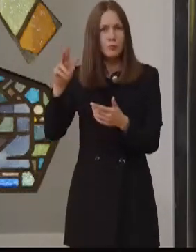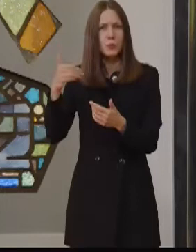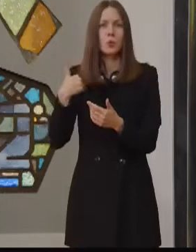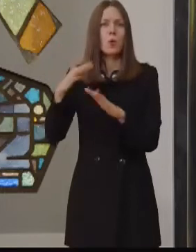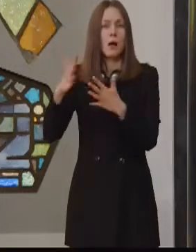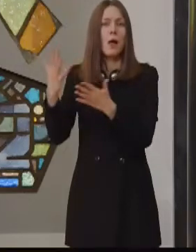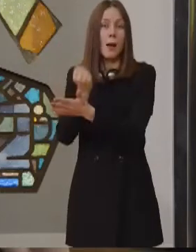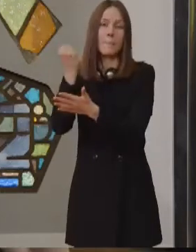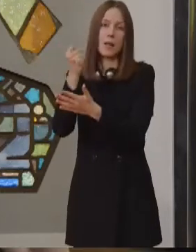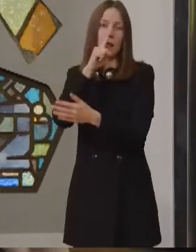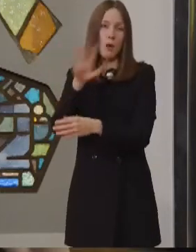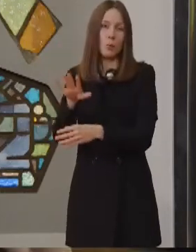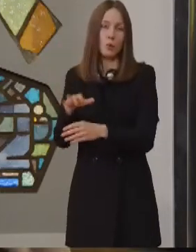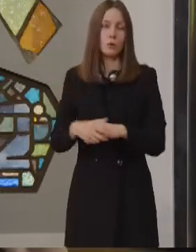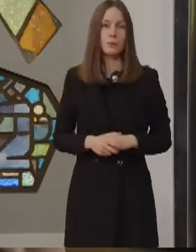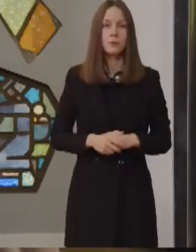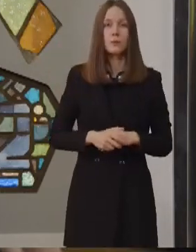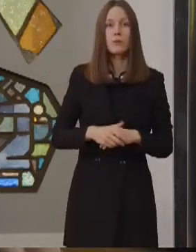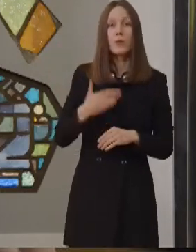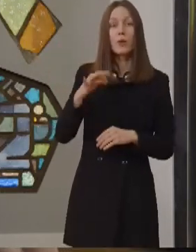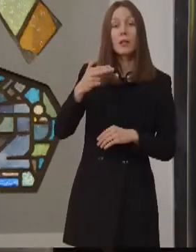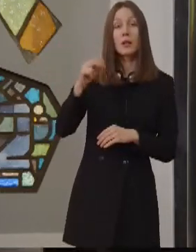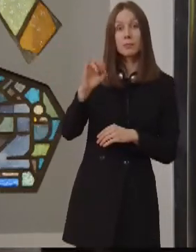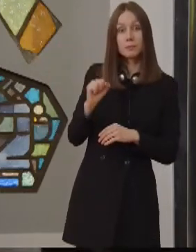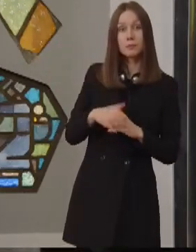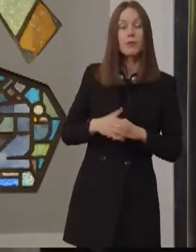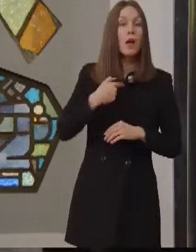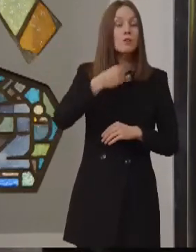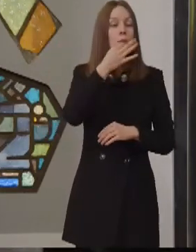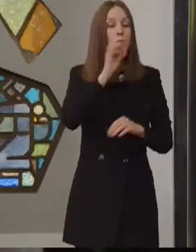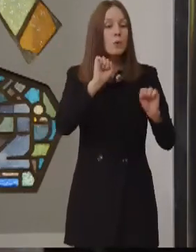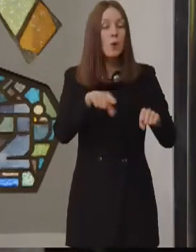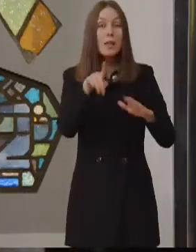in this case we will have both sides which are not fully happy.